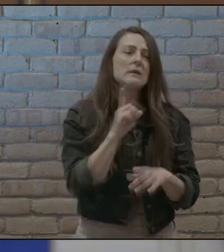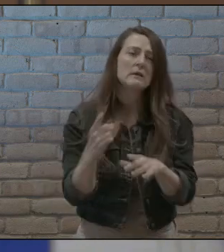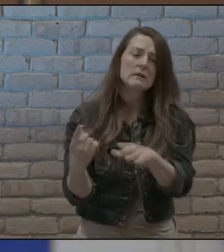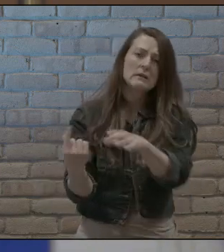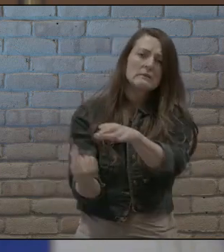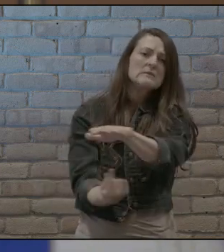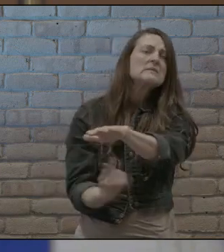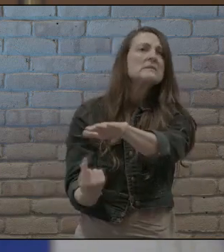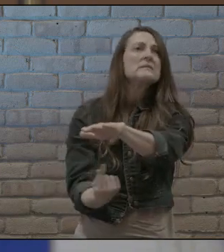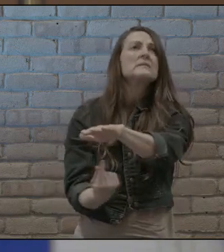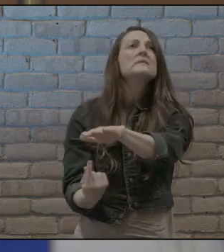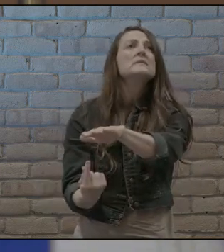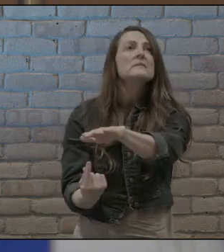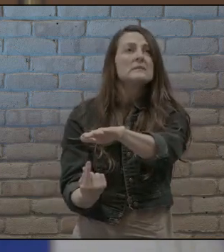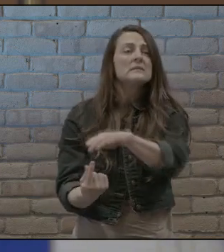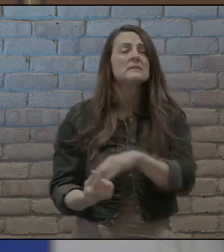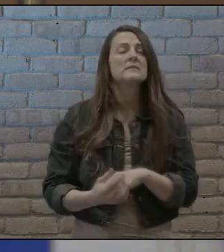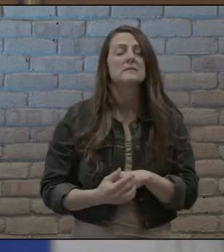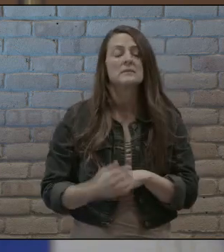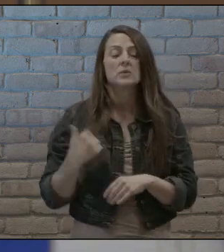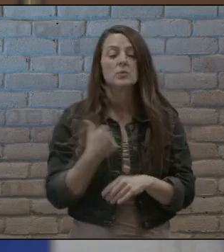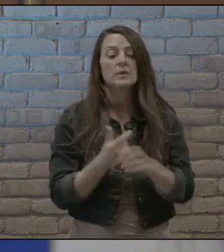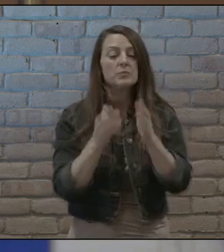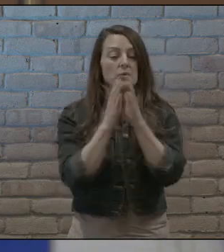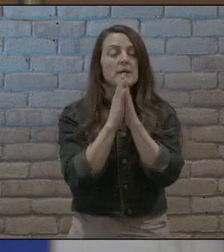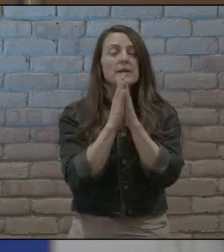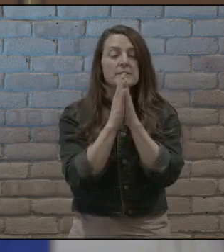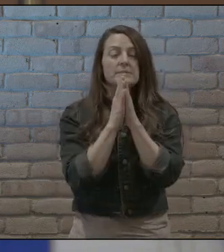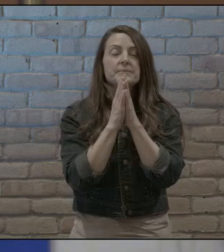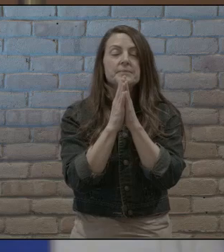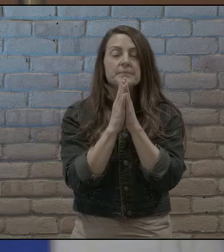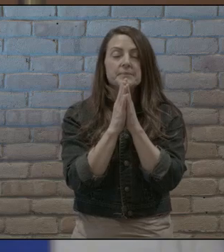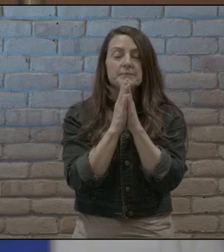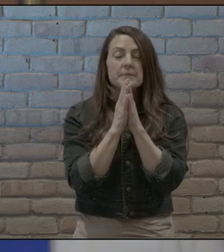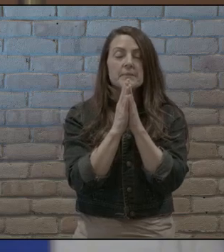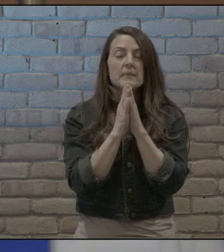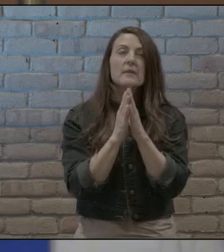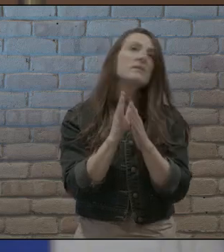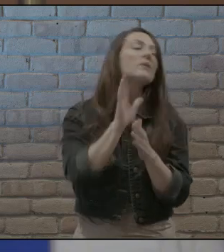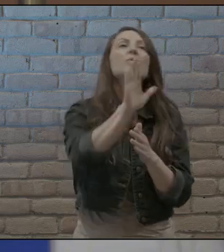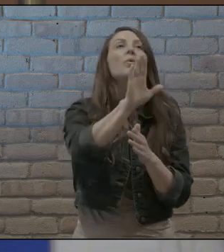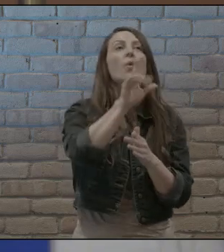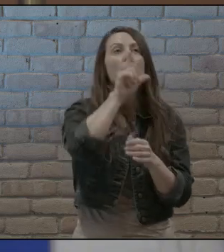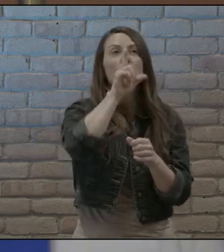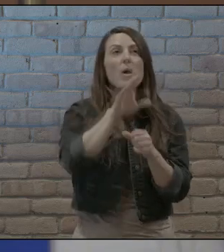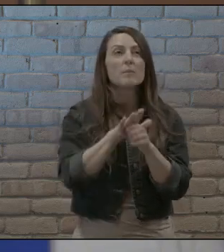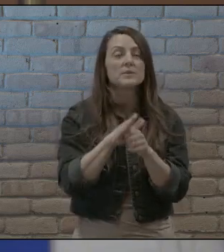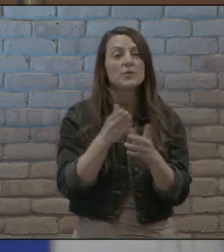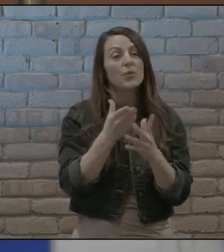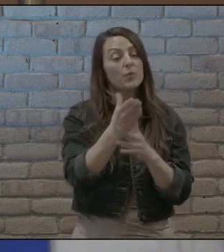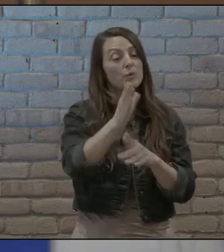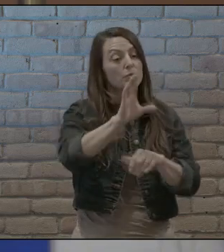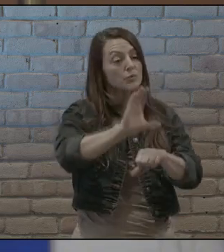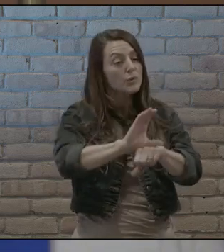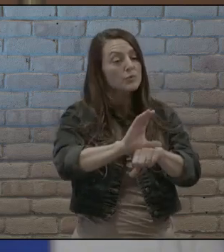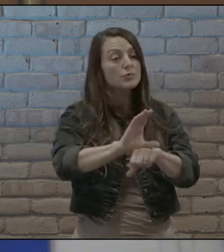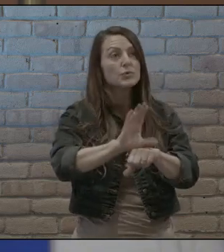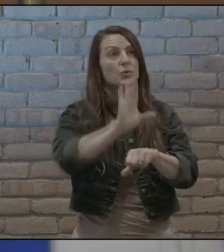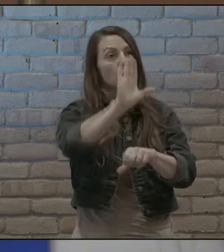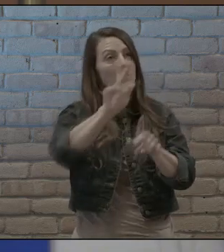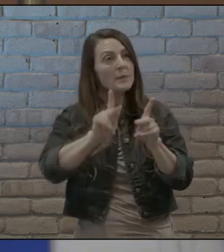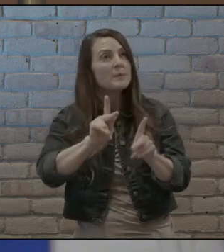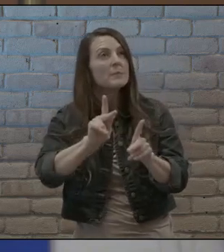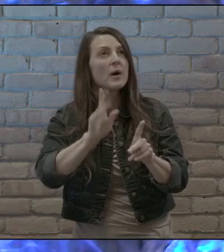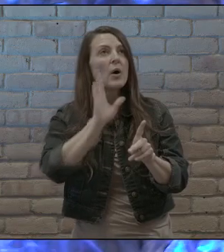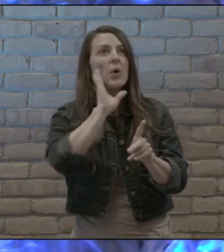isolation. And so we pray, Lord God, that your promises through your church, through your people,